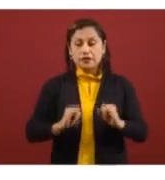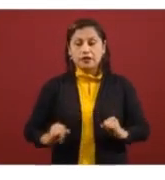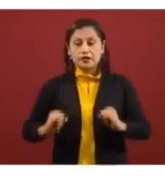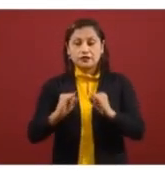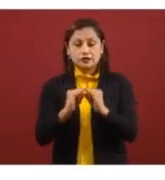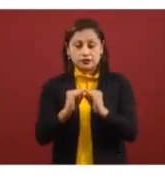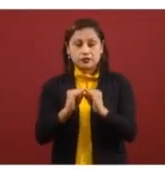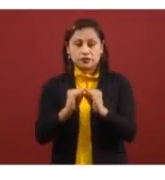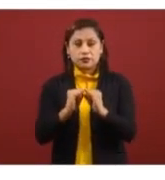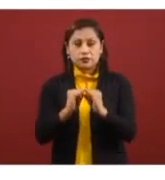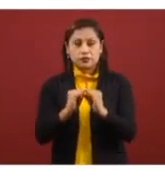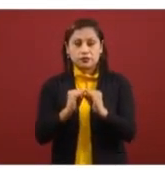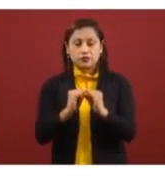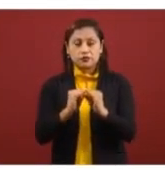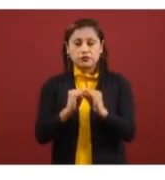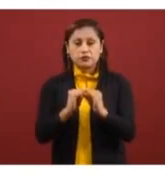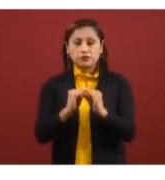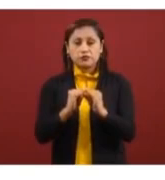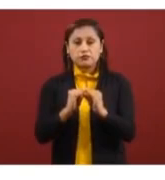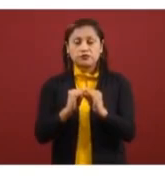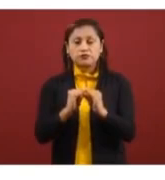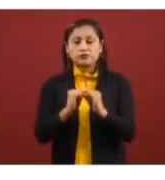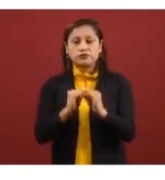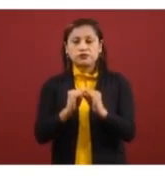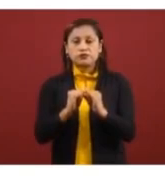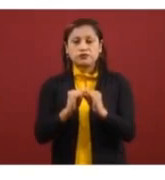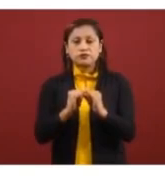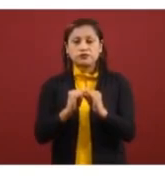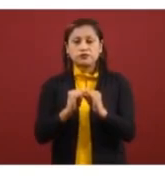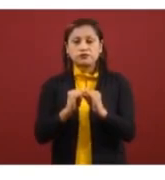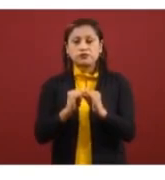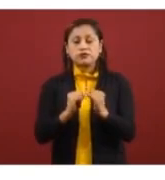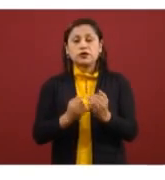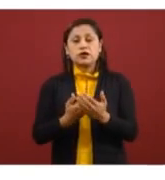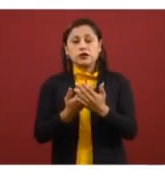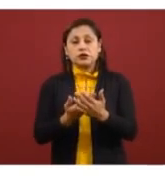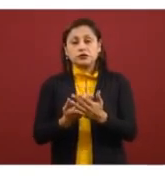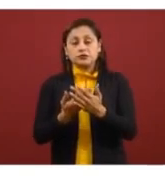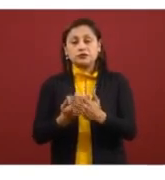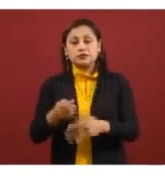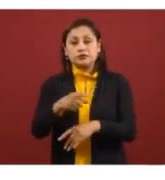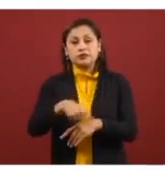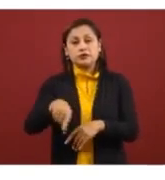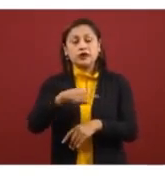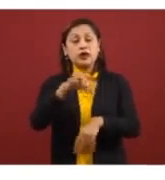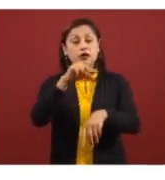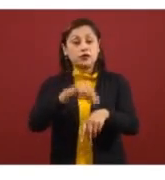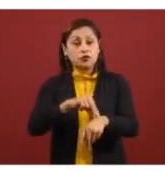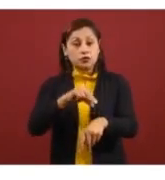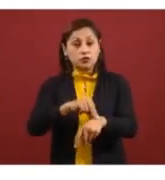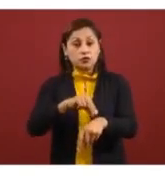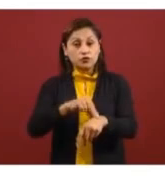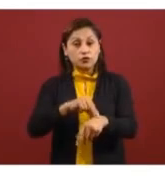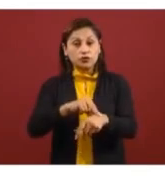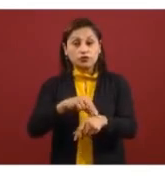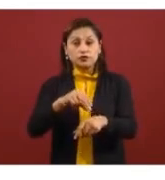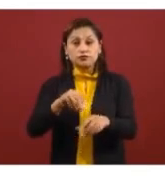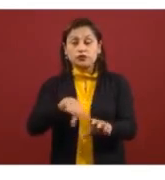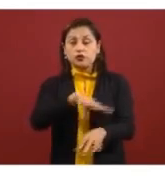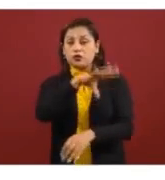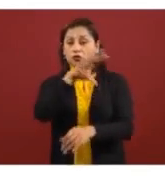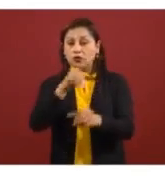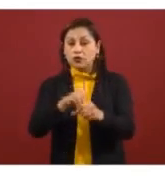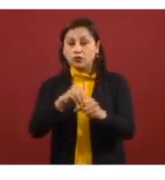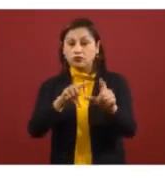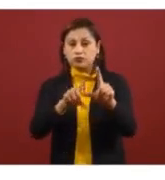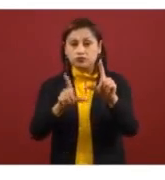institute, and we want to develop that there not be a shortage of doctors in